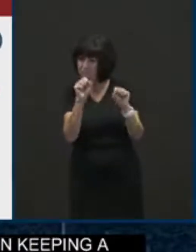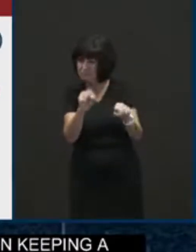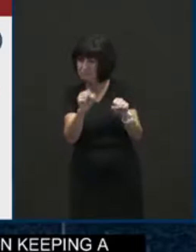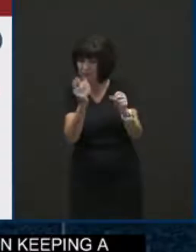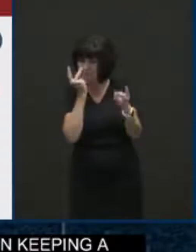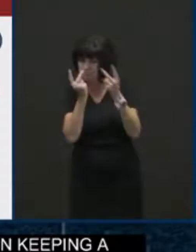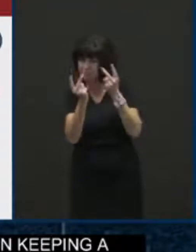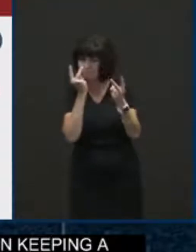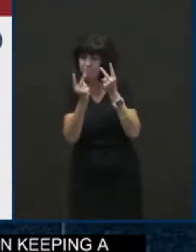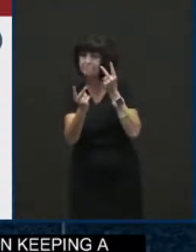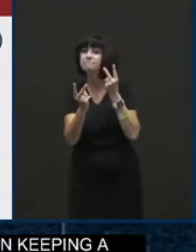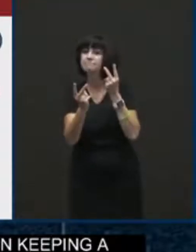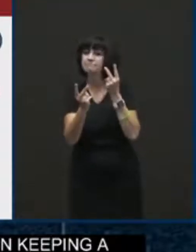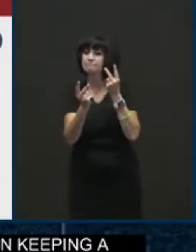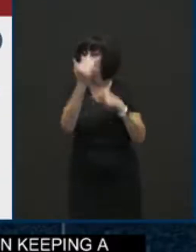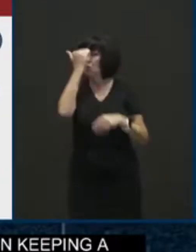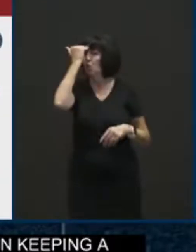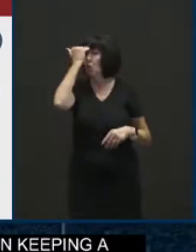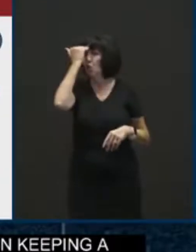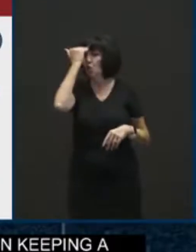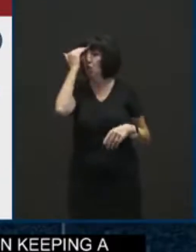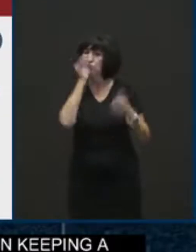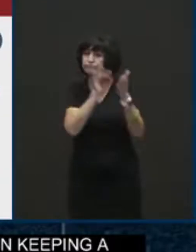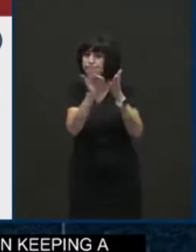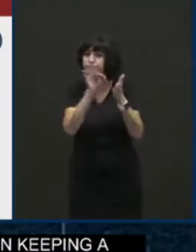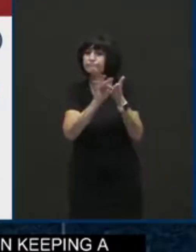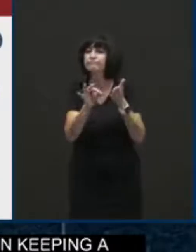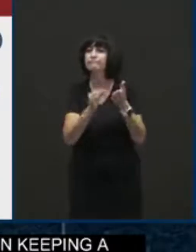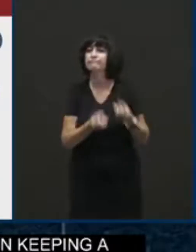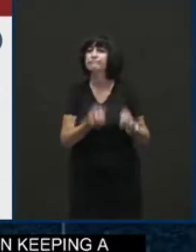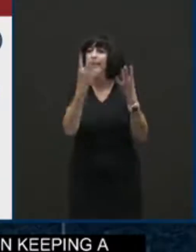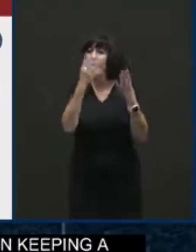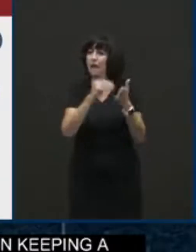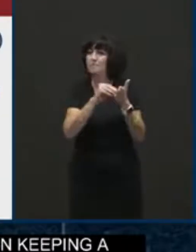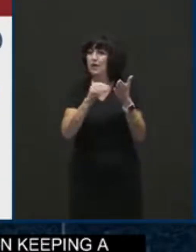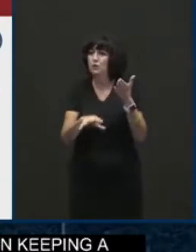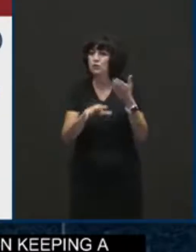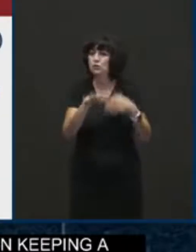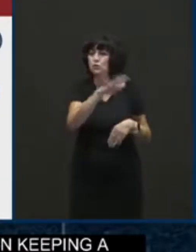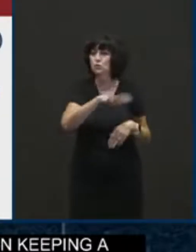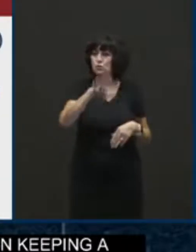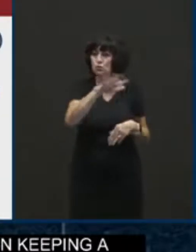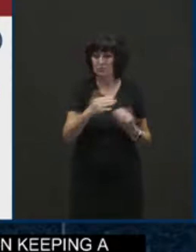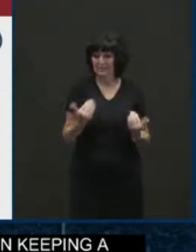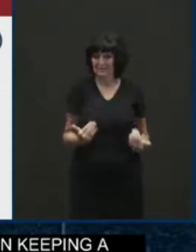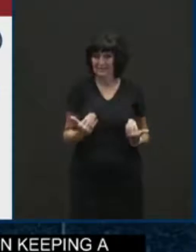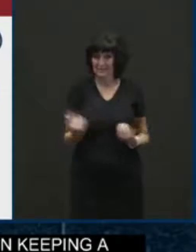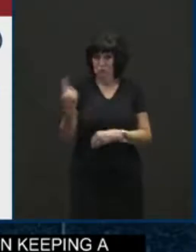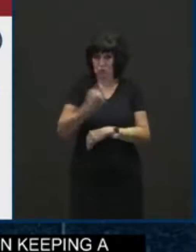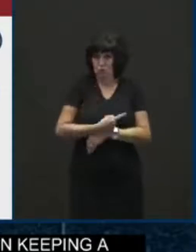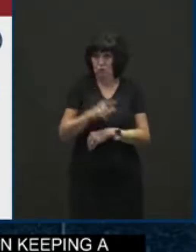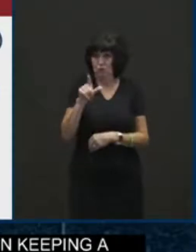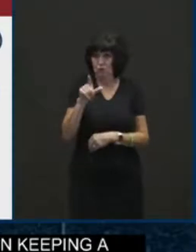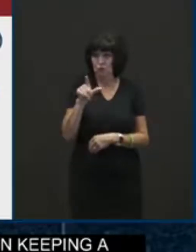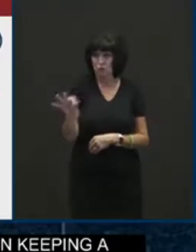on with the students in the Newark area. So 29 cases today.